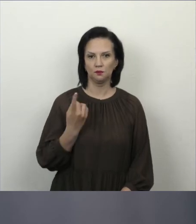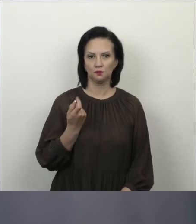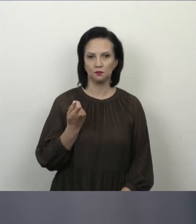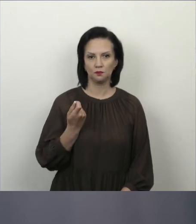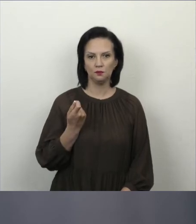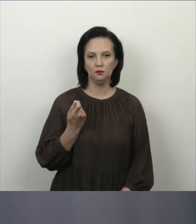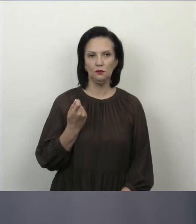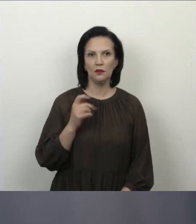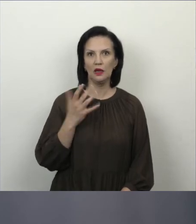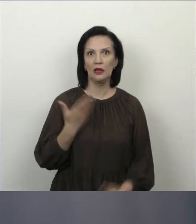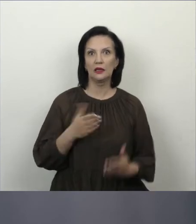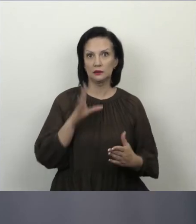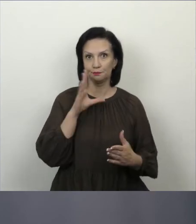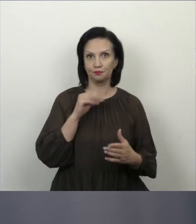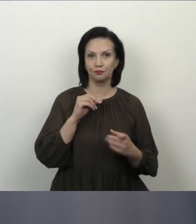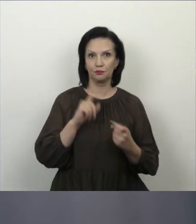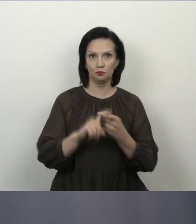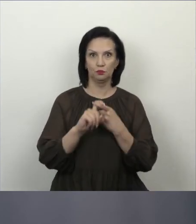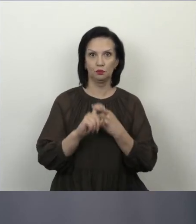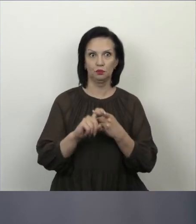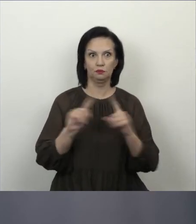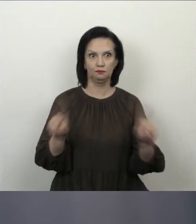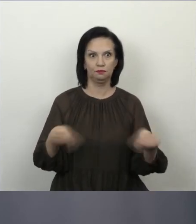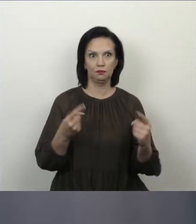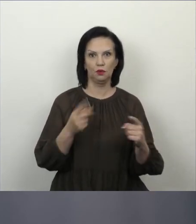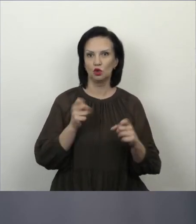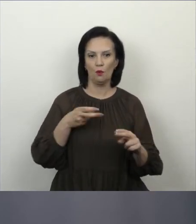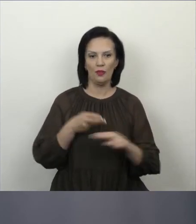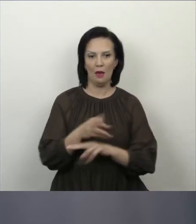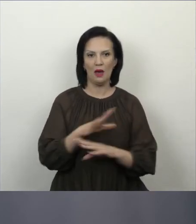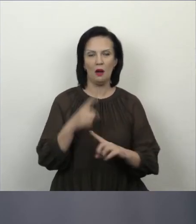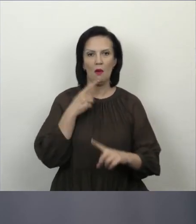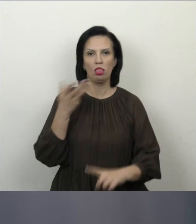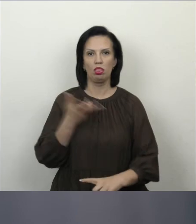Let's wait for a minute.